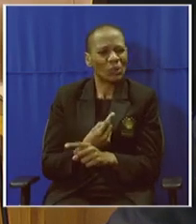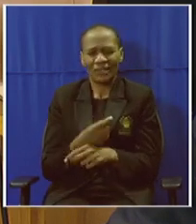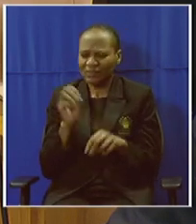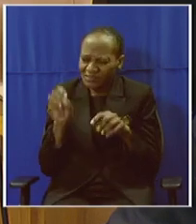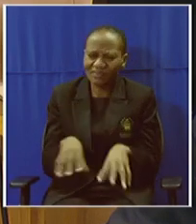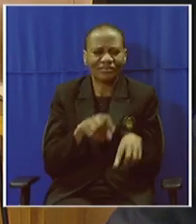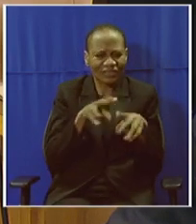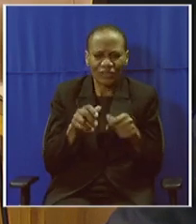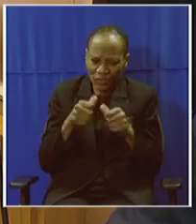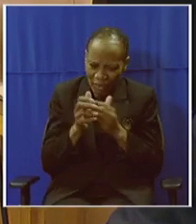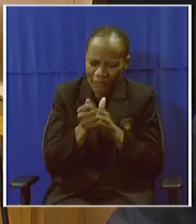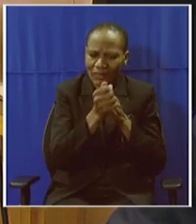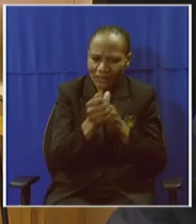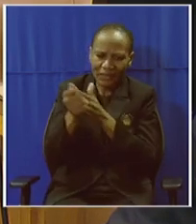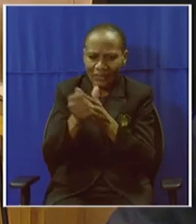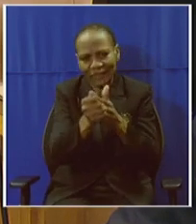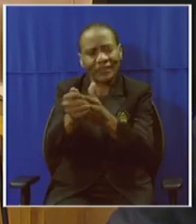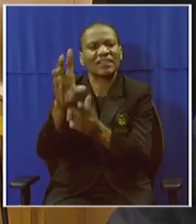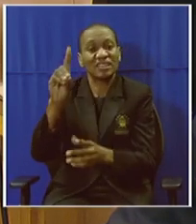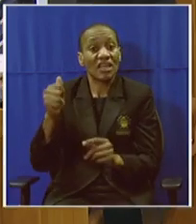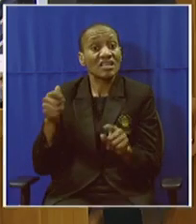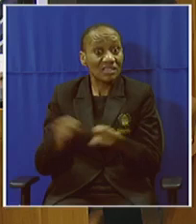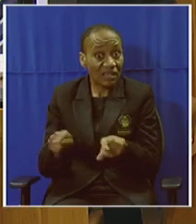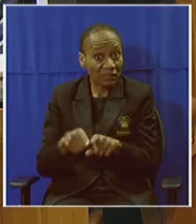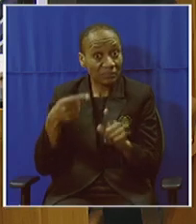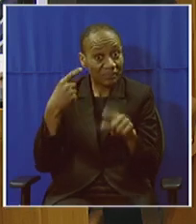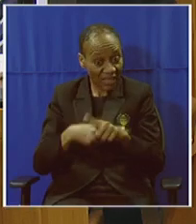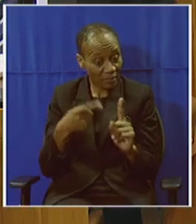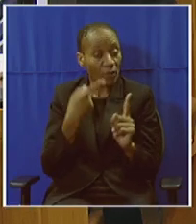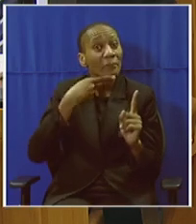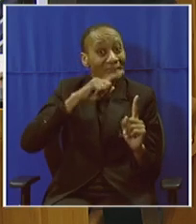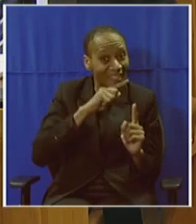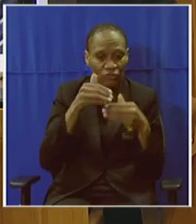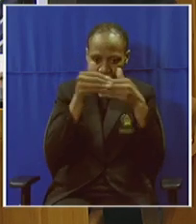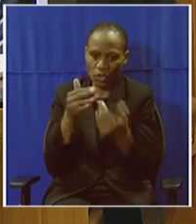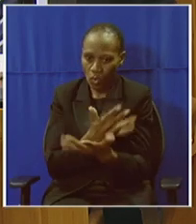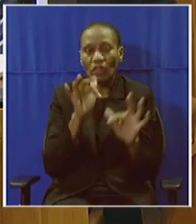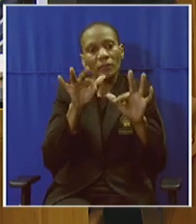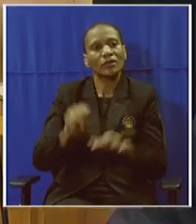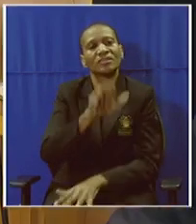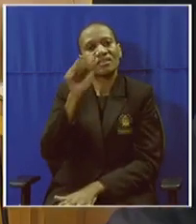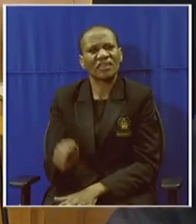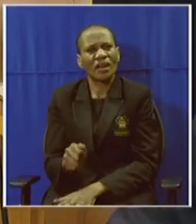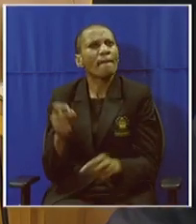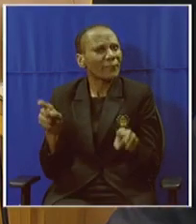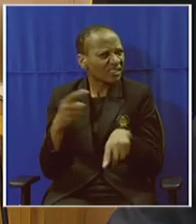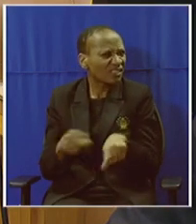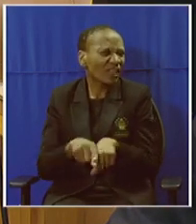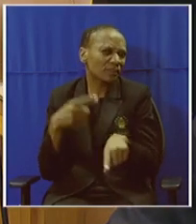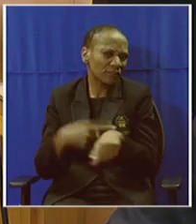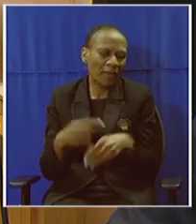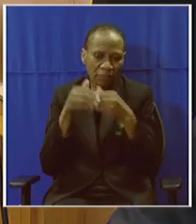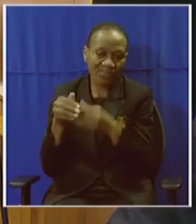party pretending to be a caring for all the people of South Africa, but stuck in the past and white privilege. As